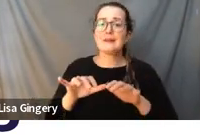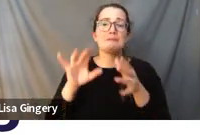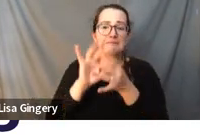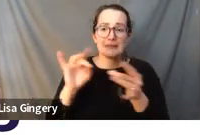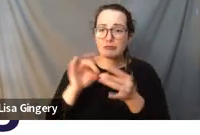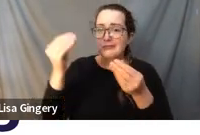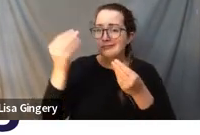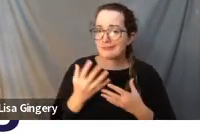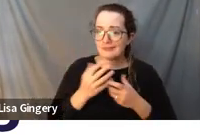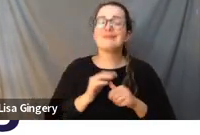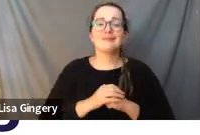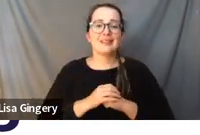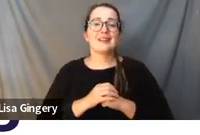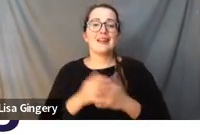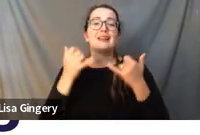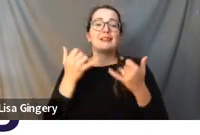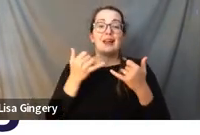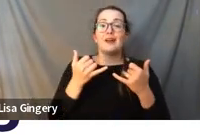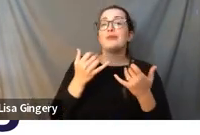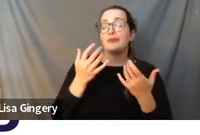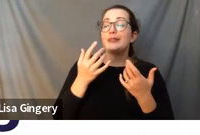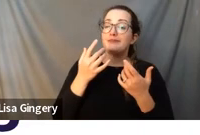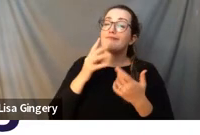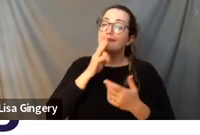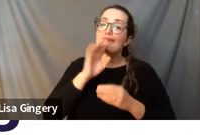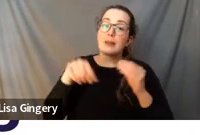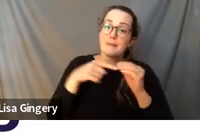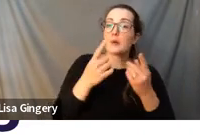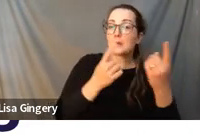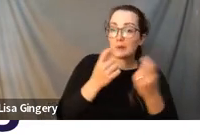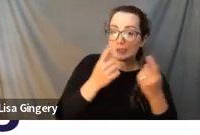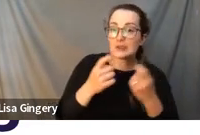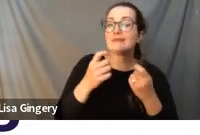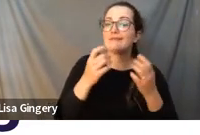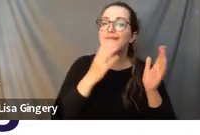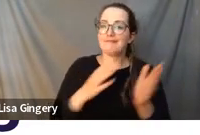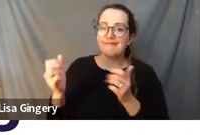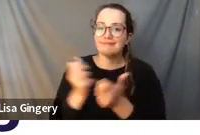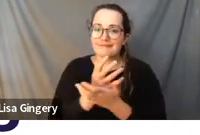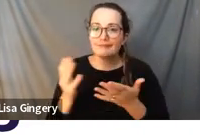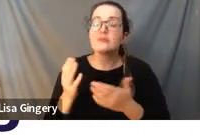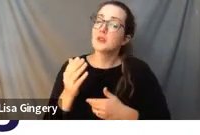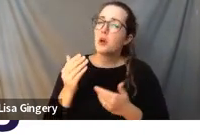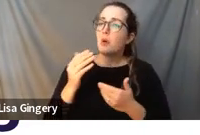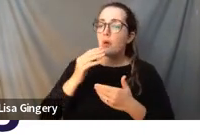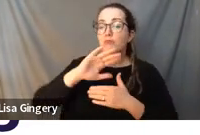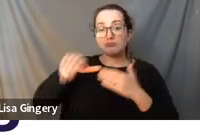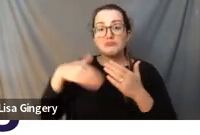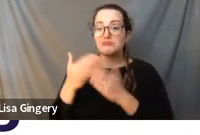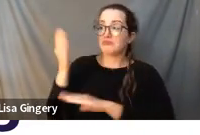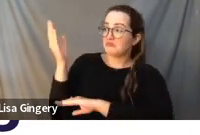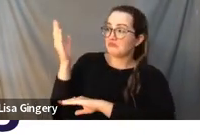going, which kind of brings us to questions and housekeeping. So we welcome questions throughout the sessions. We like it